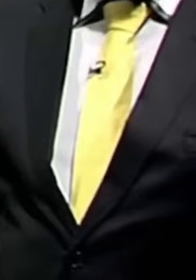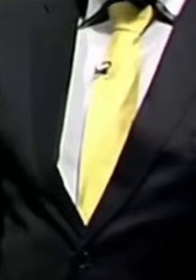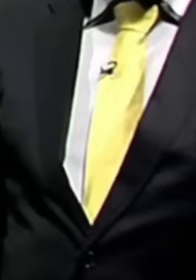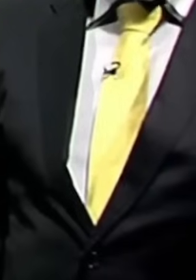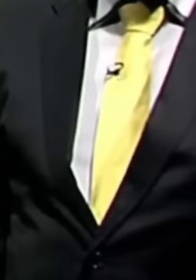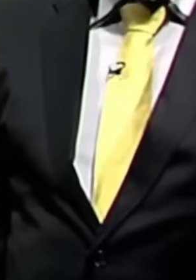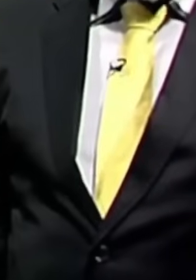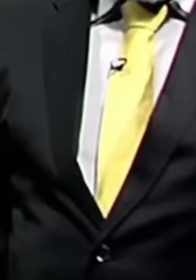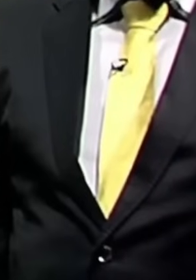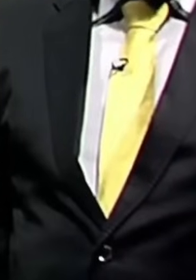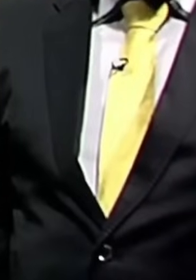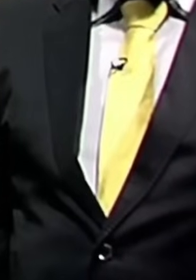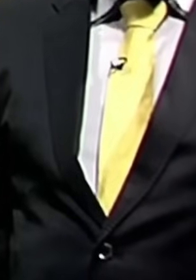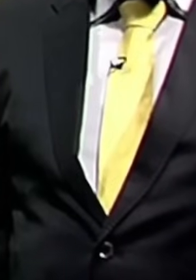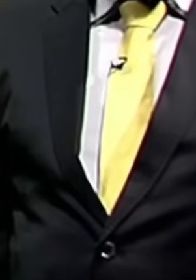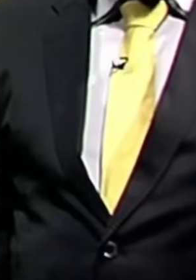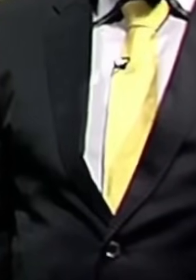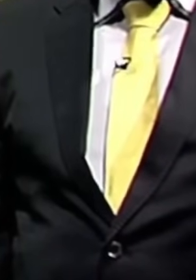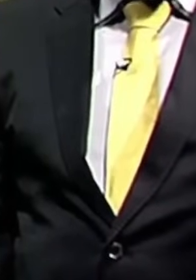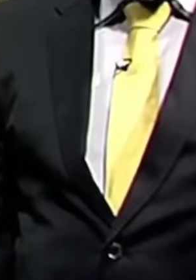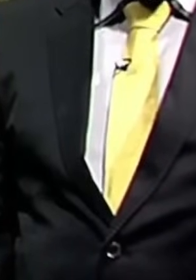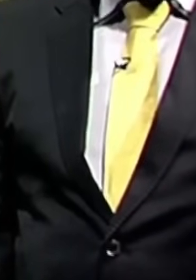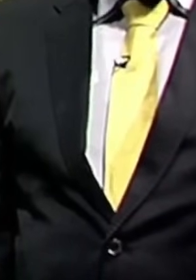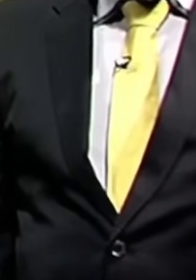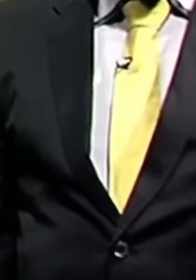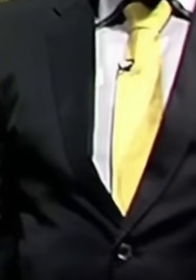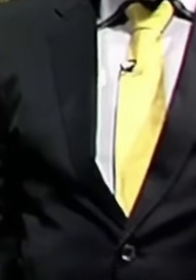Appleton mararo ha ke mashwabile metsopileng ka mana ka